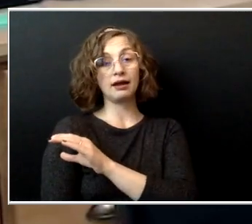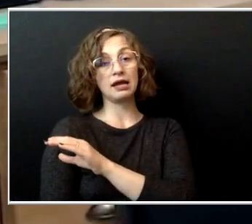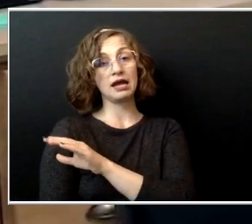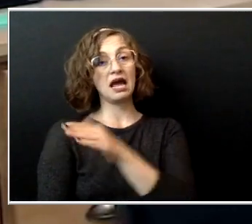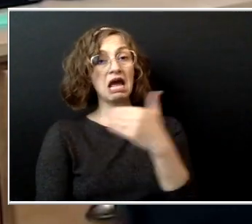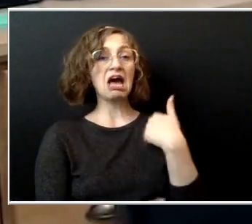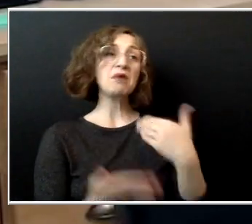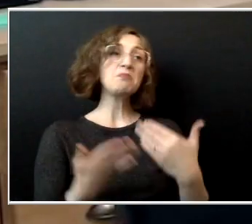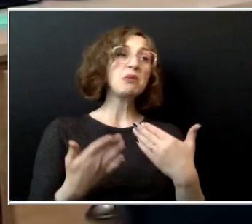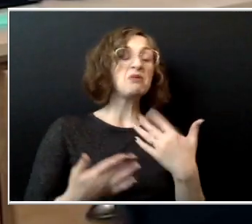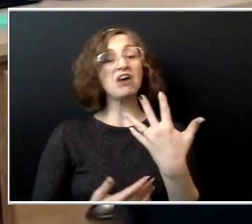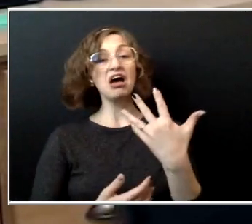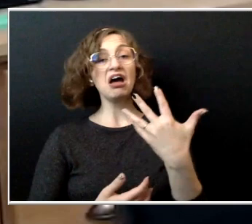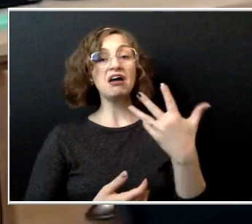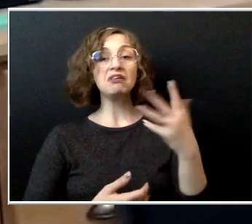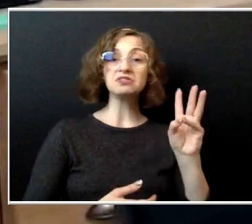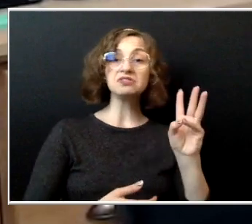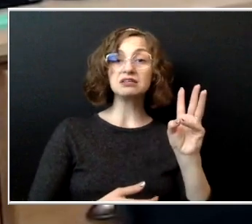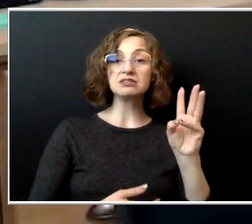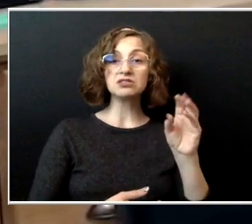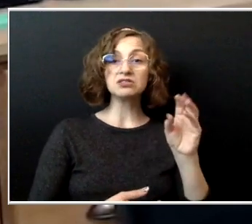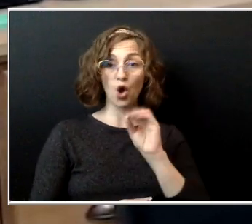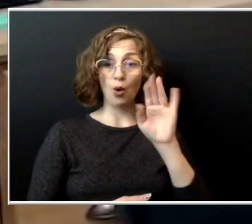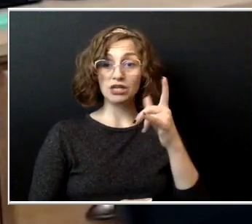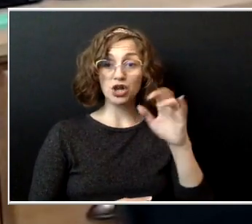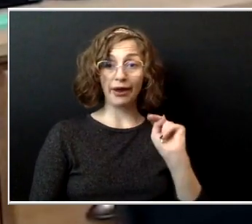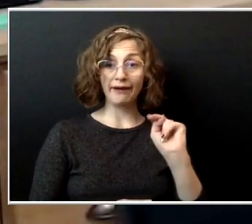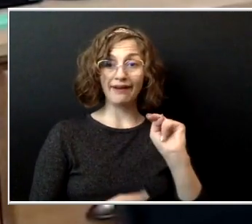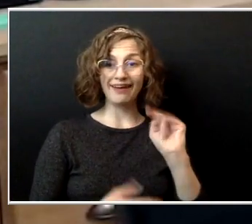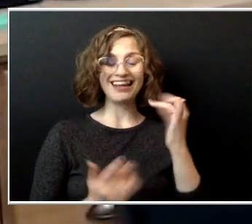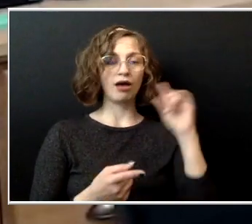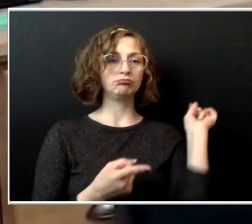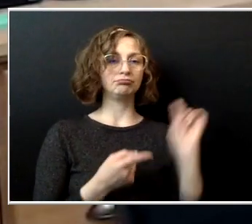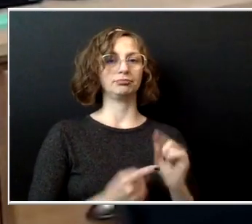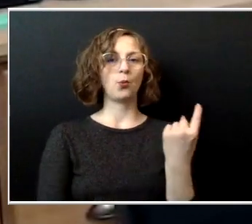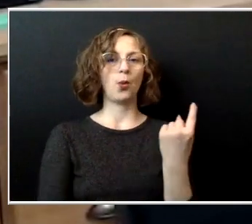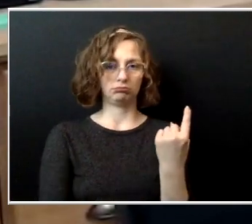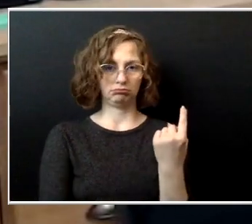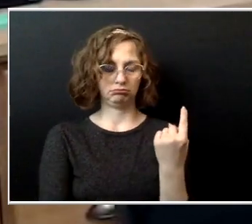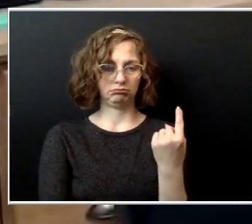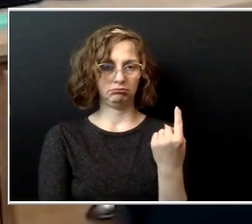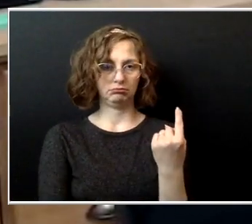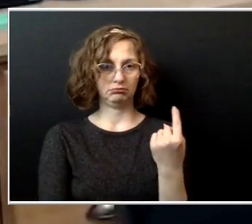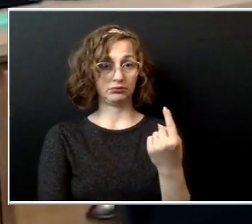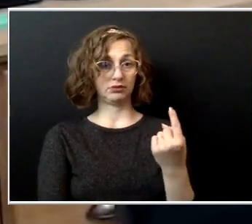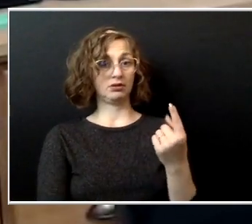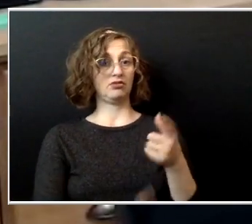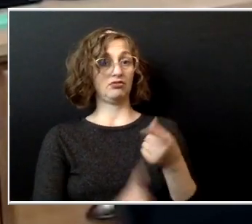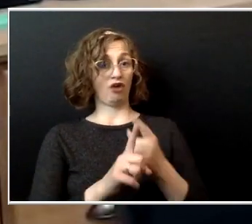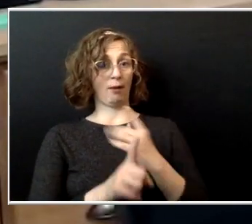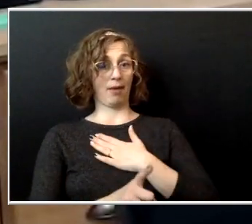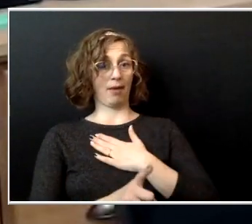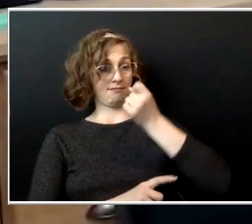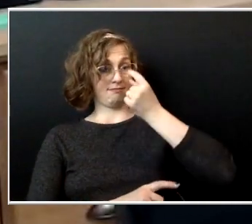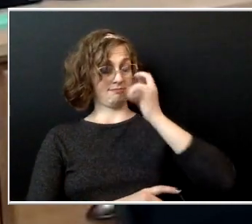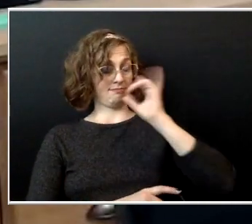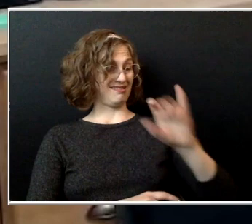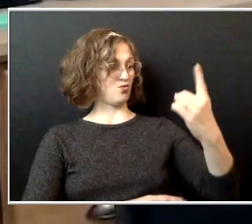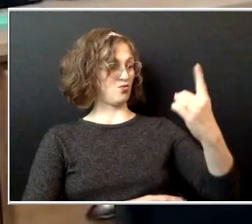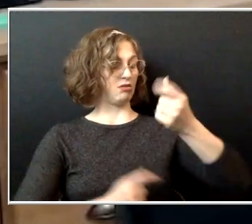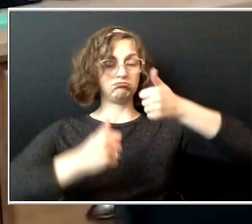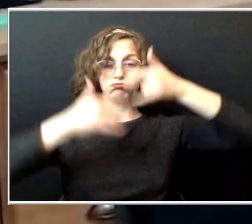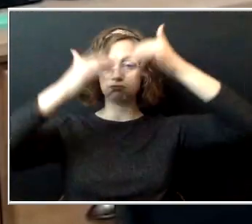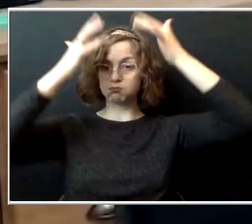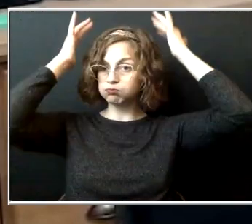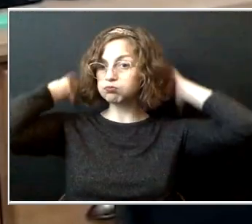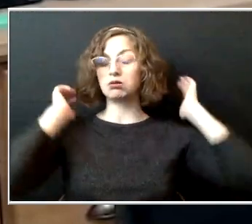6 OBs down to 1. And from what I understood, that one was very overworked and a lot of